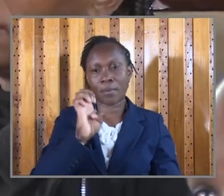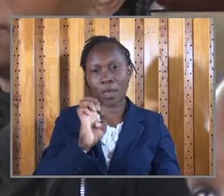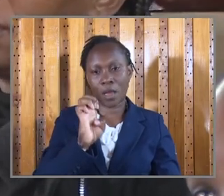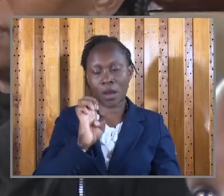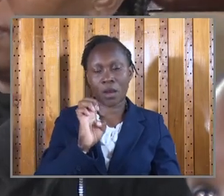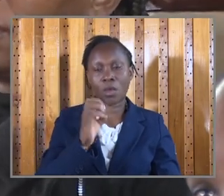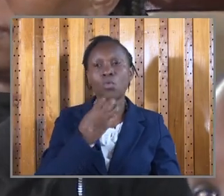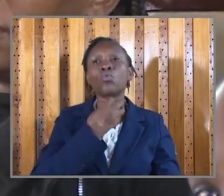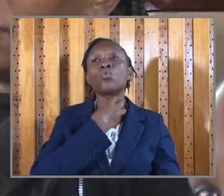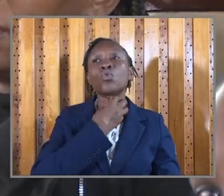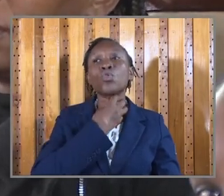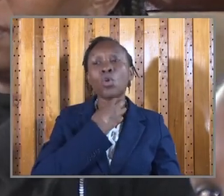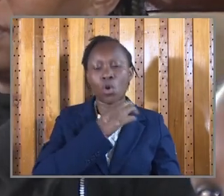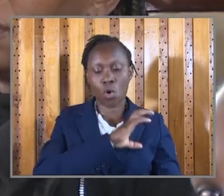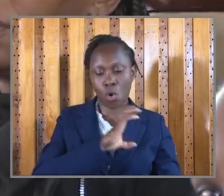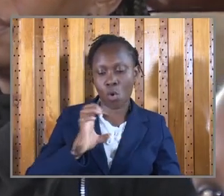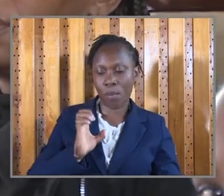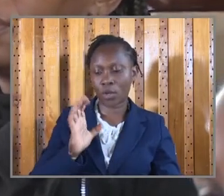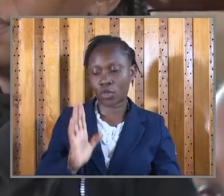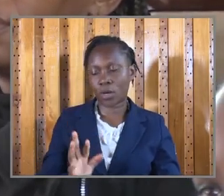of climate action.